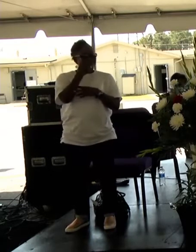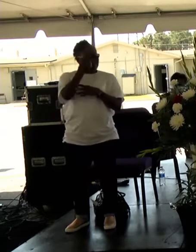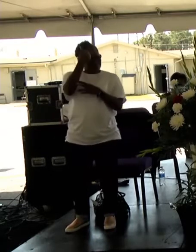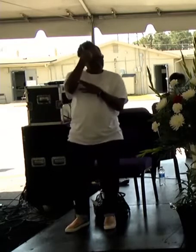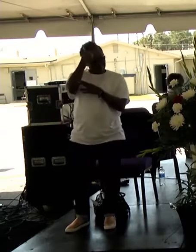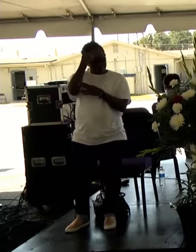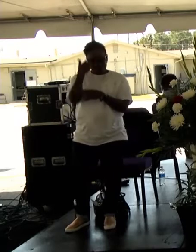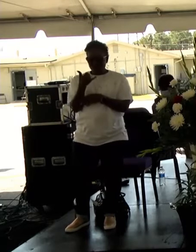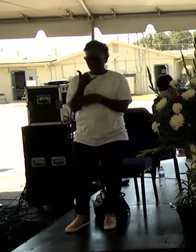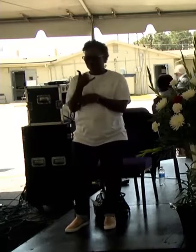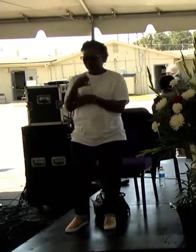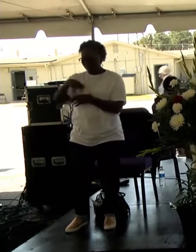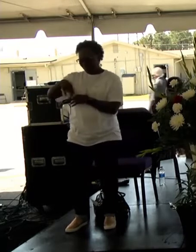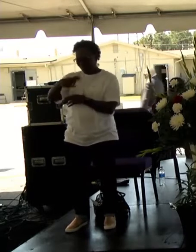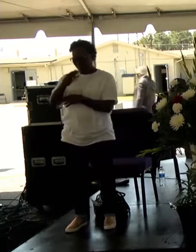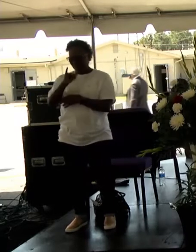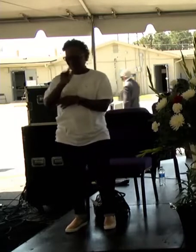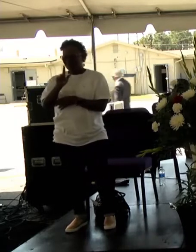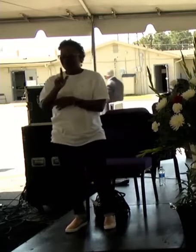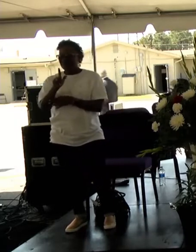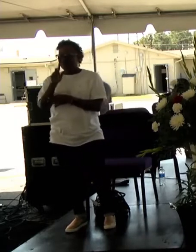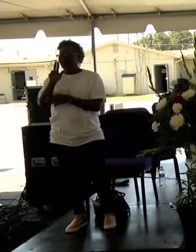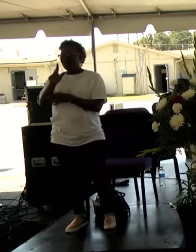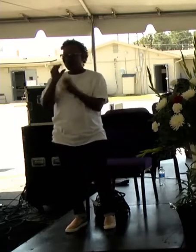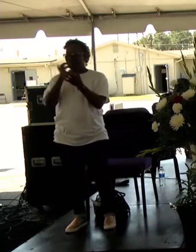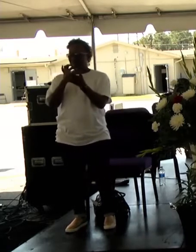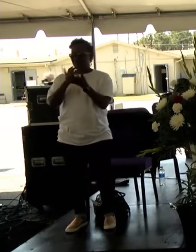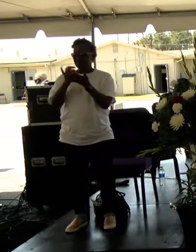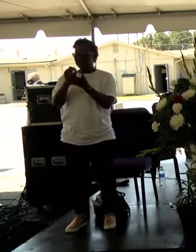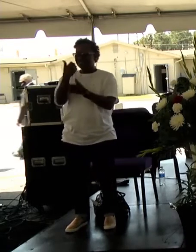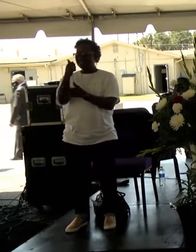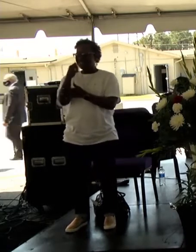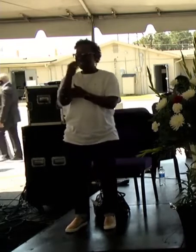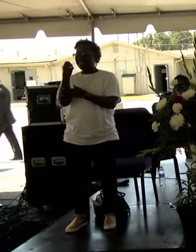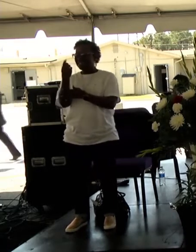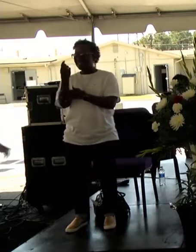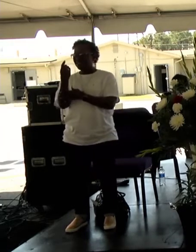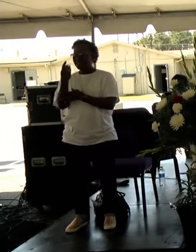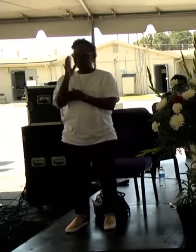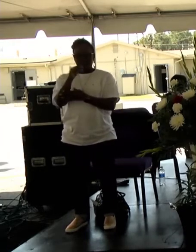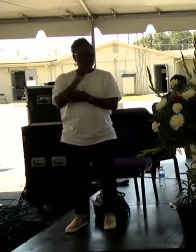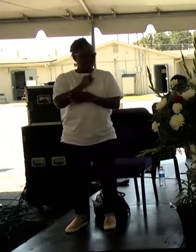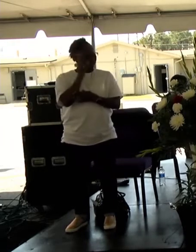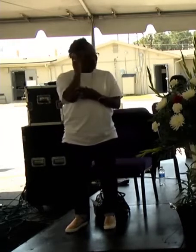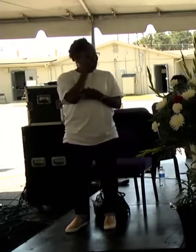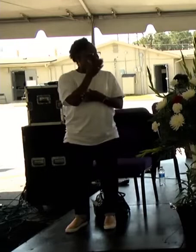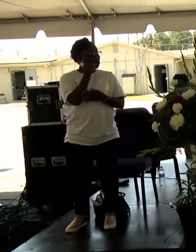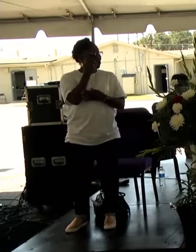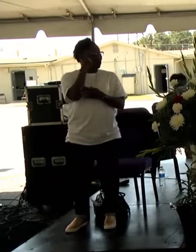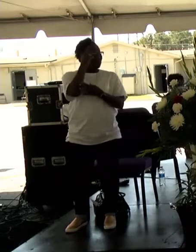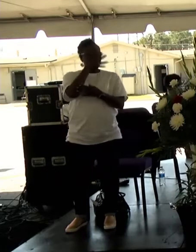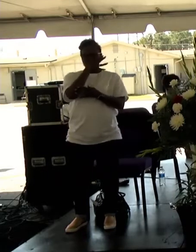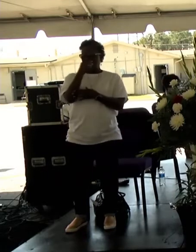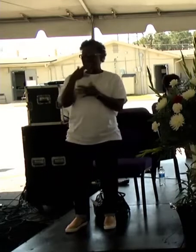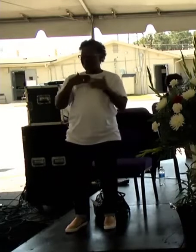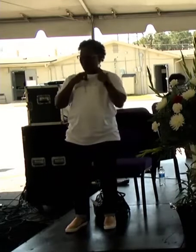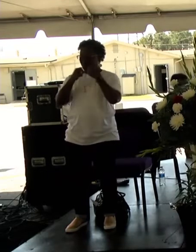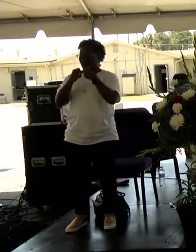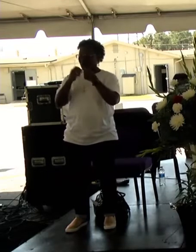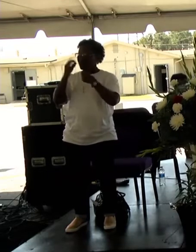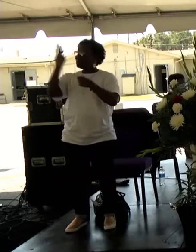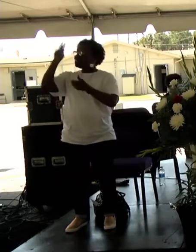Philippians 3, verse 10 and 11. That I may know him and the power of his